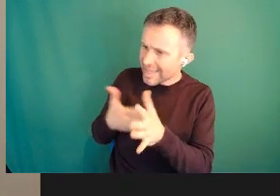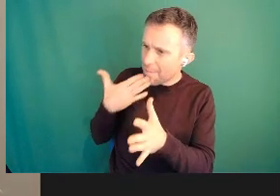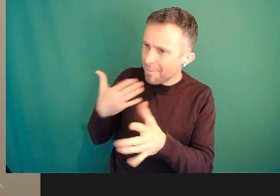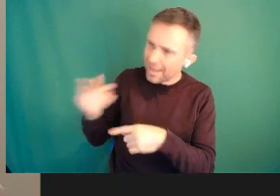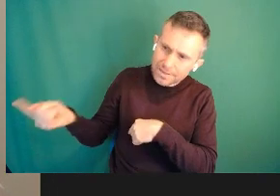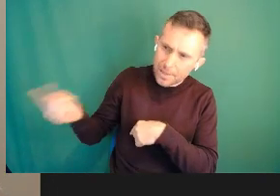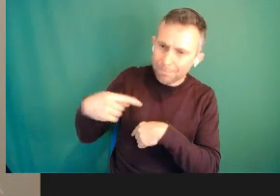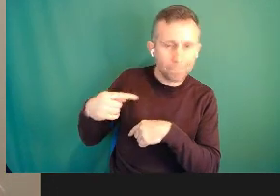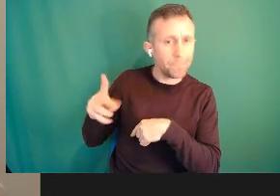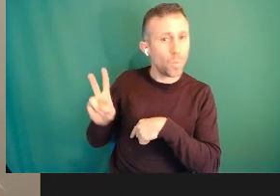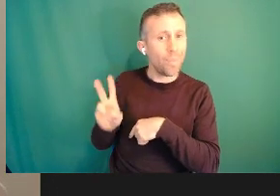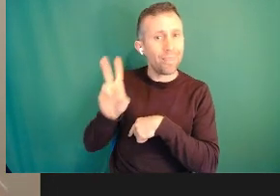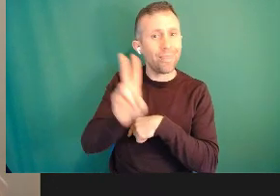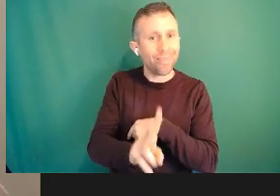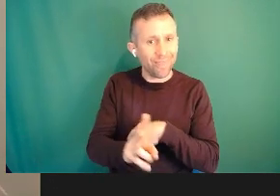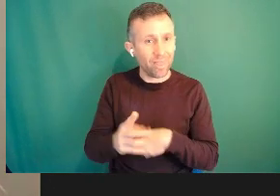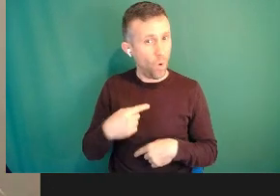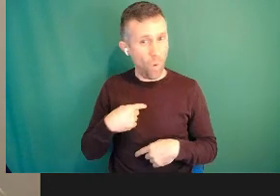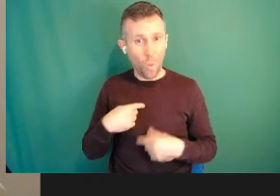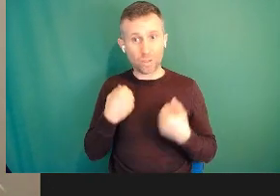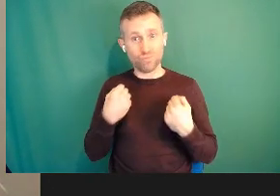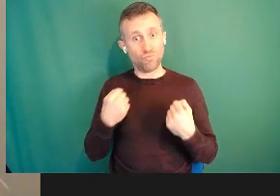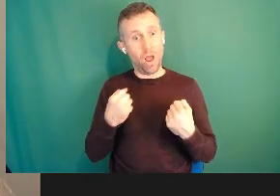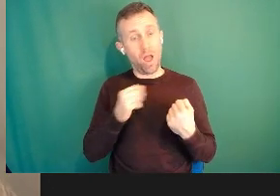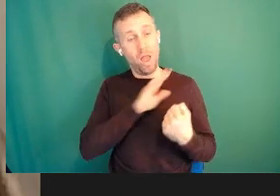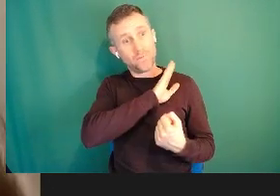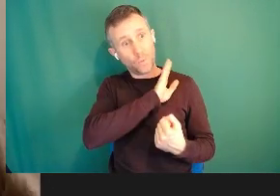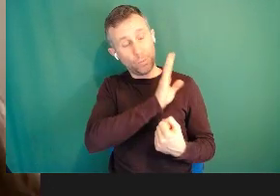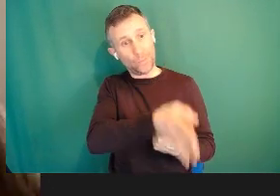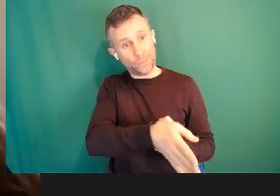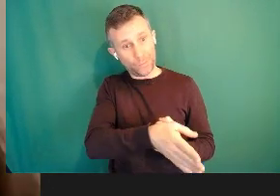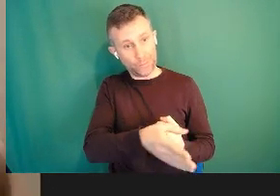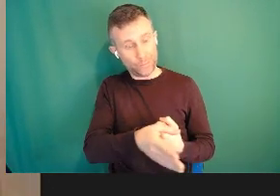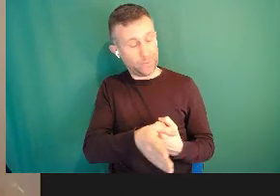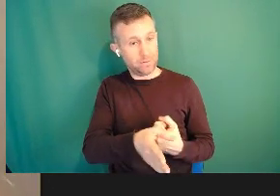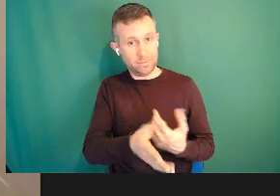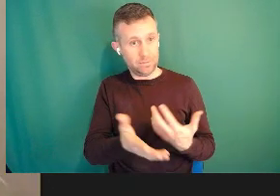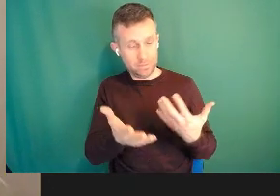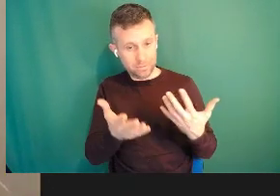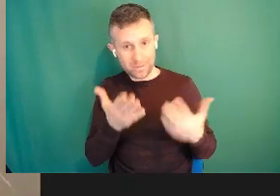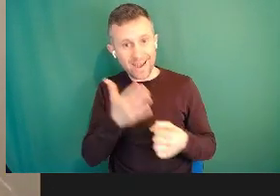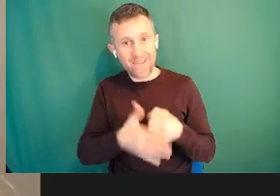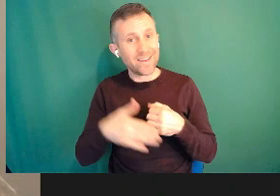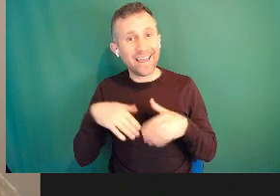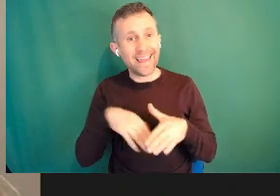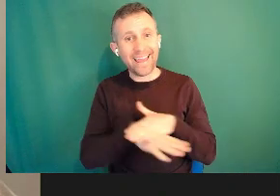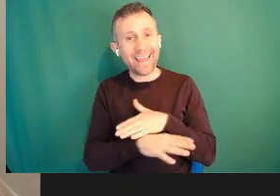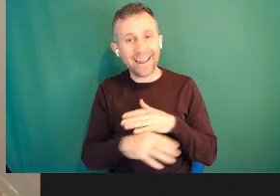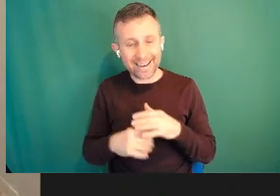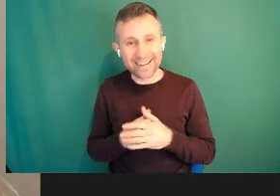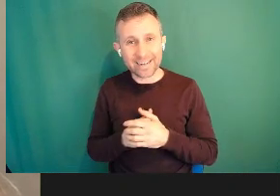times, but never been in. So, anyone have any final questions before we finish?